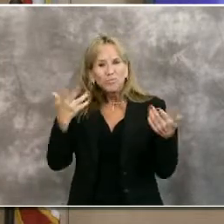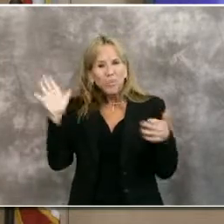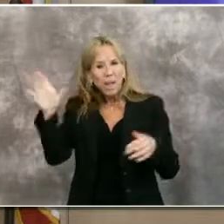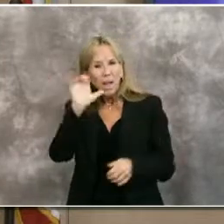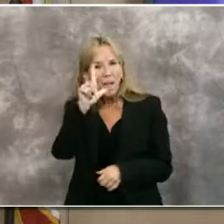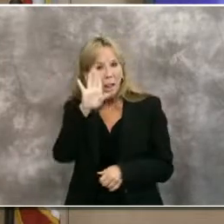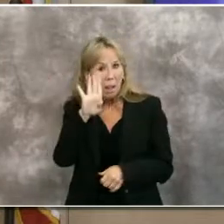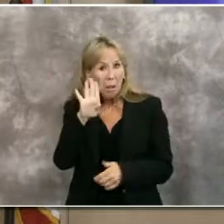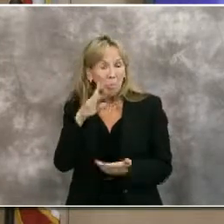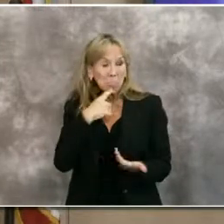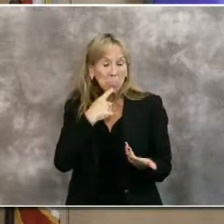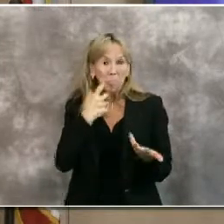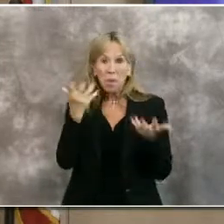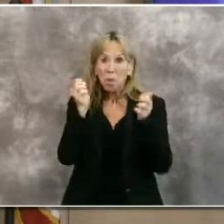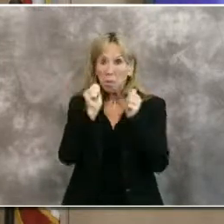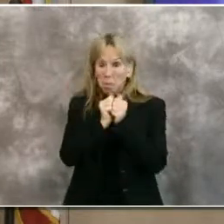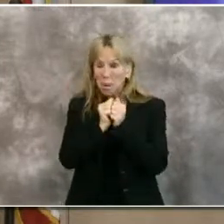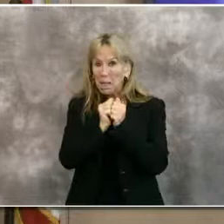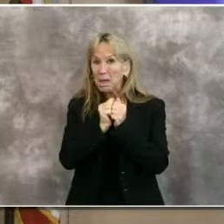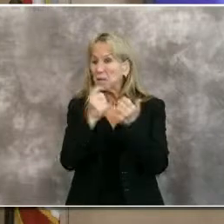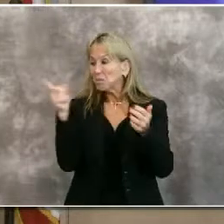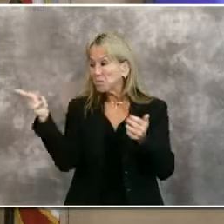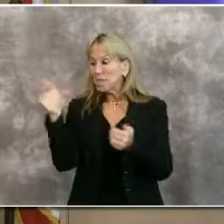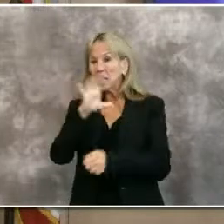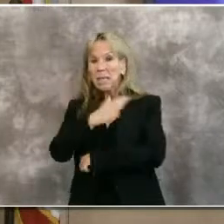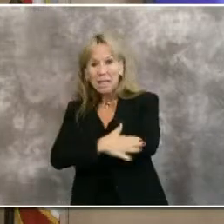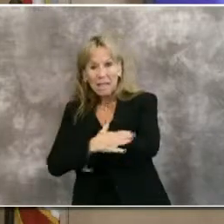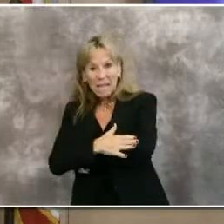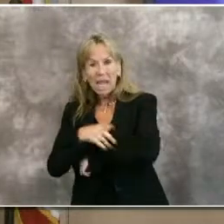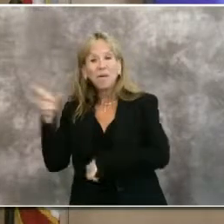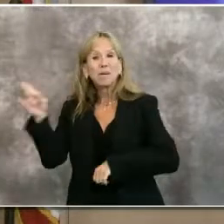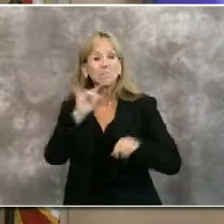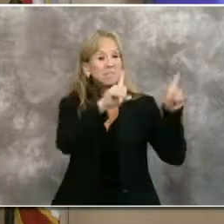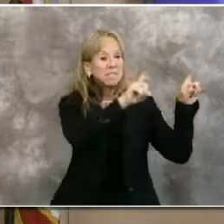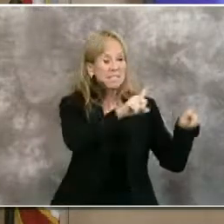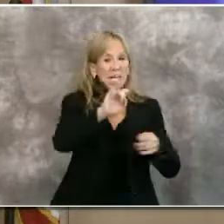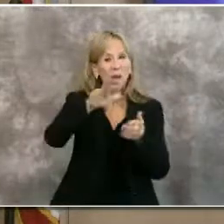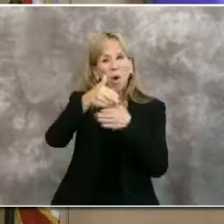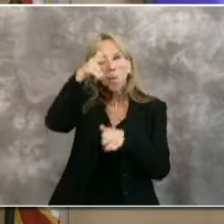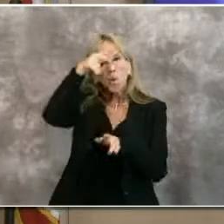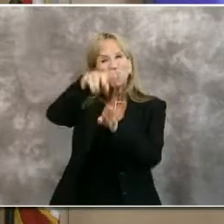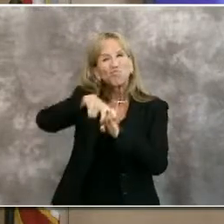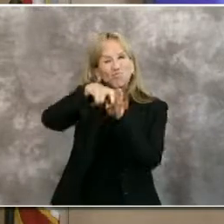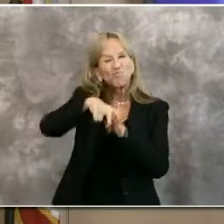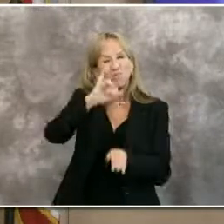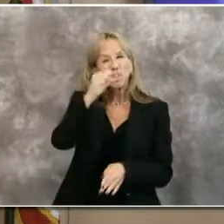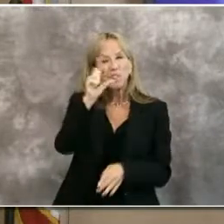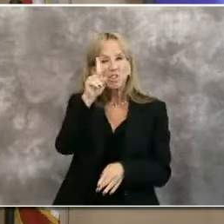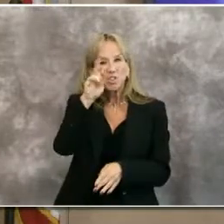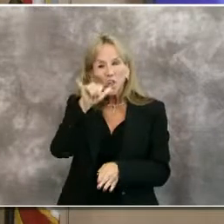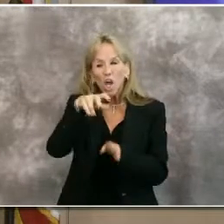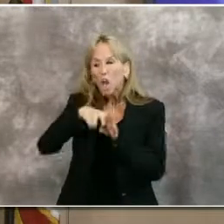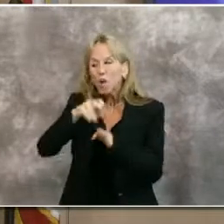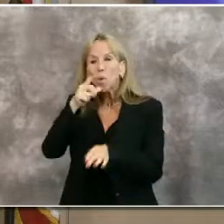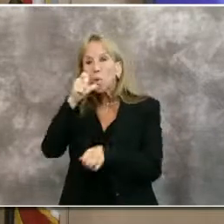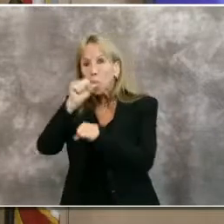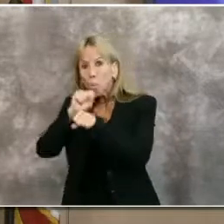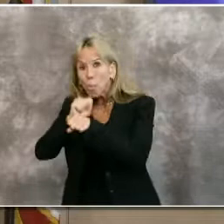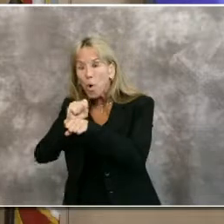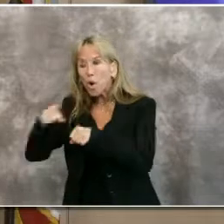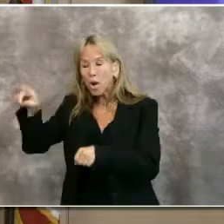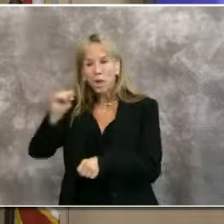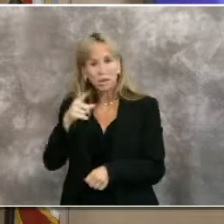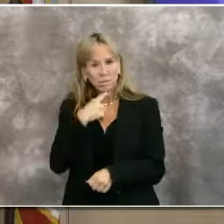county, tested jockeys and jockey room personnel on Tuesday, and they came back with